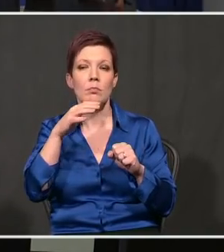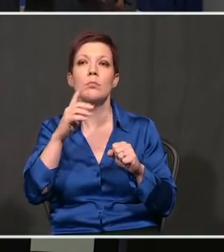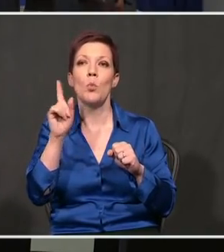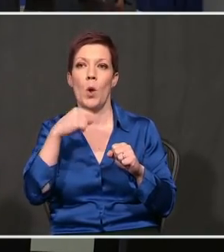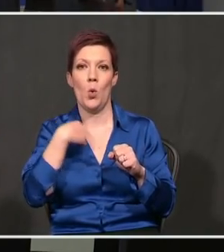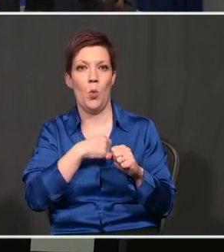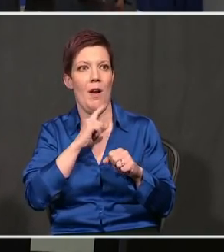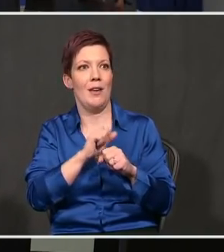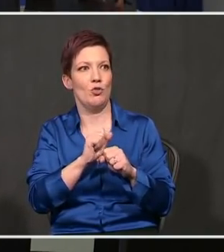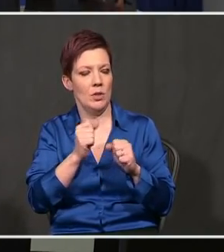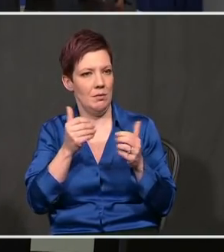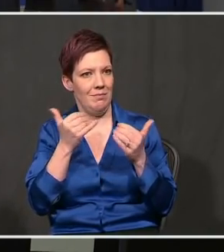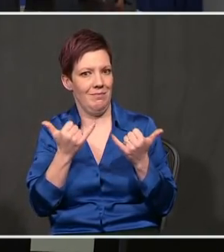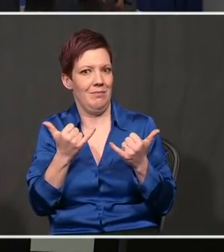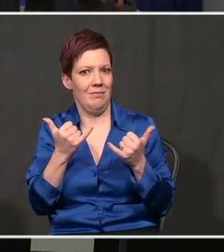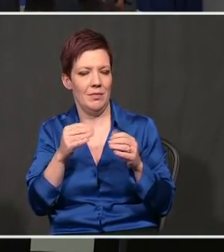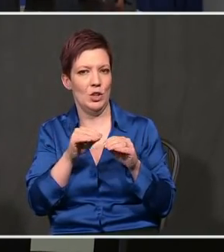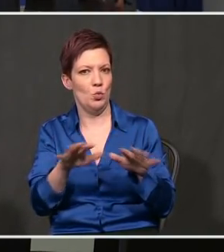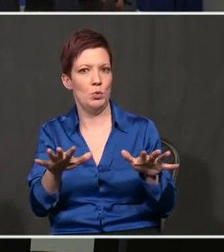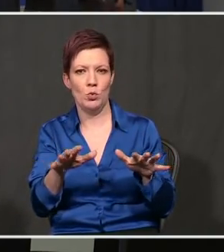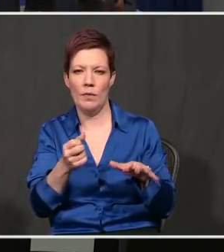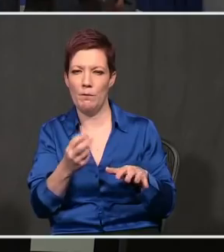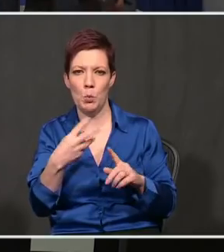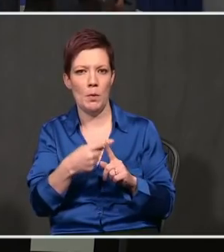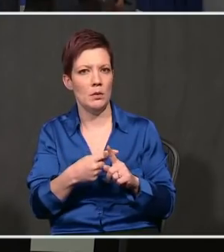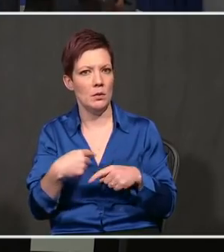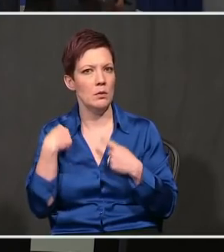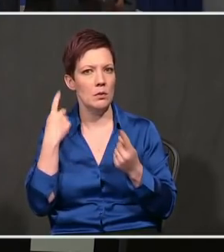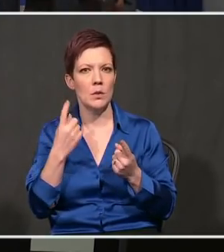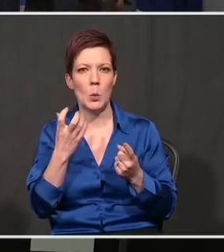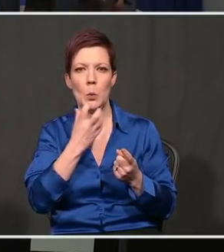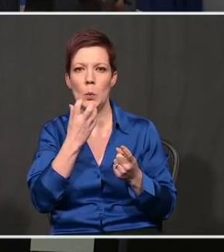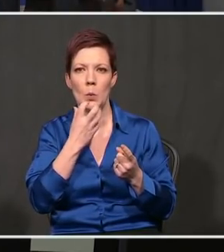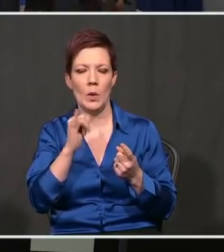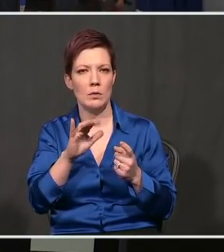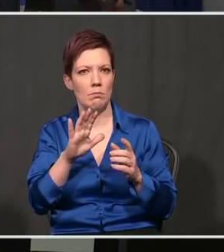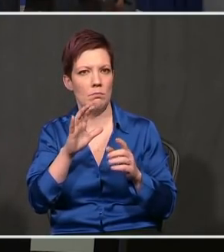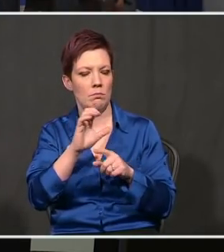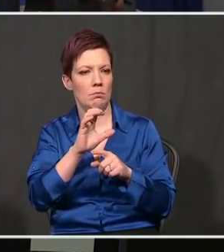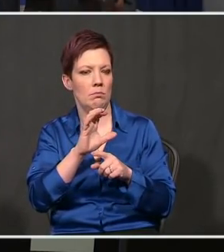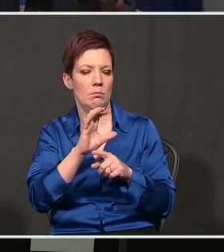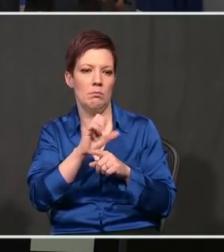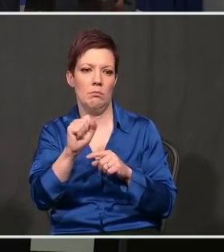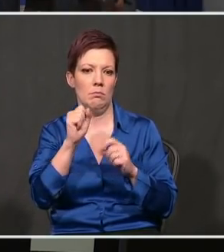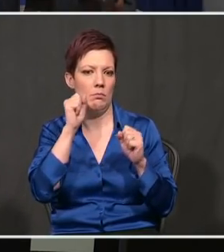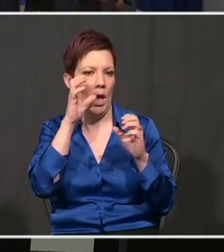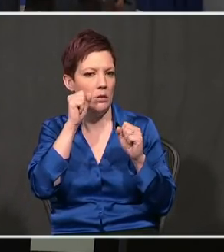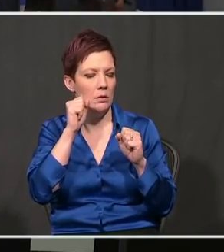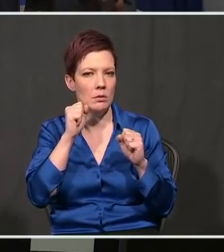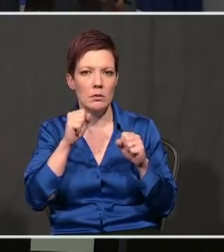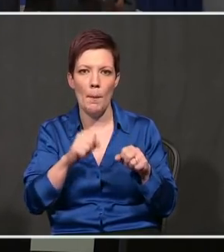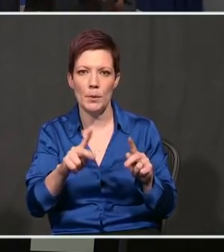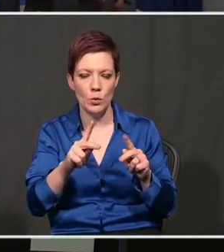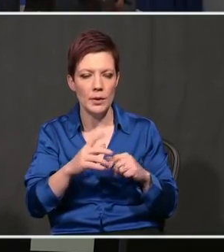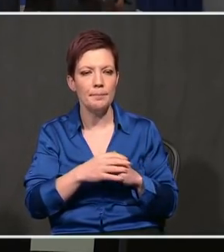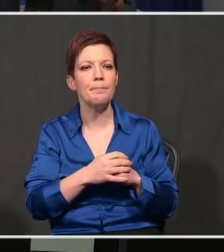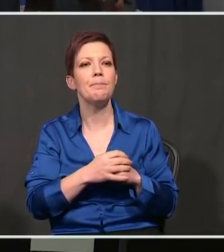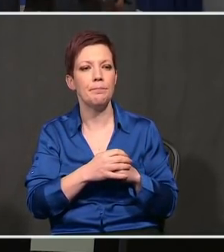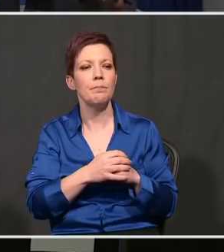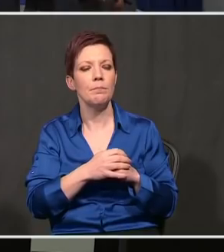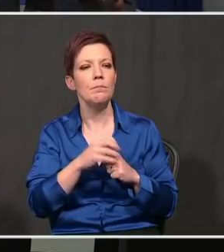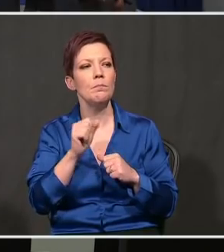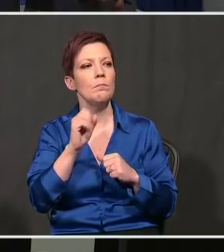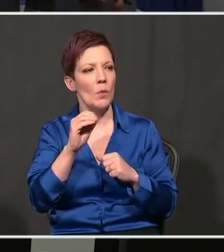vaccine distribution in so few months. It's pretty pretty amazing opportunity to do so. So Thermo Fisher